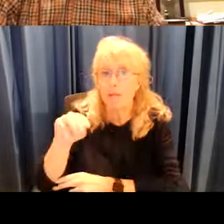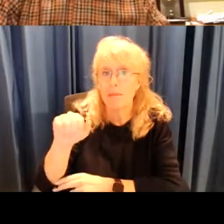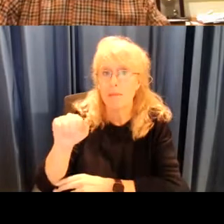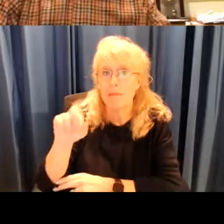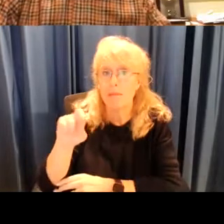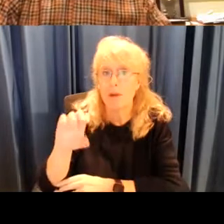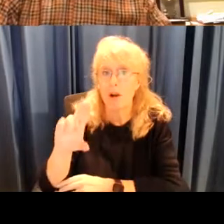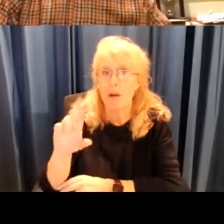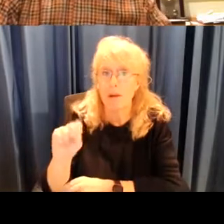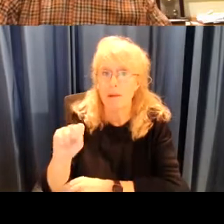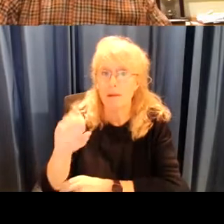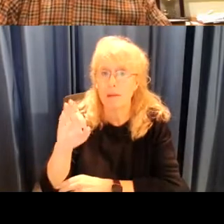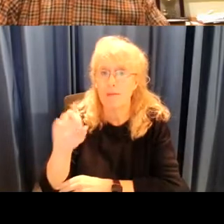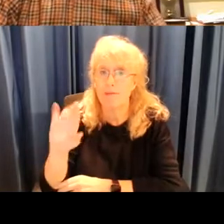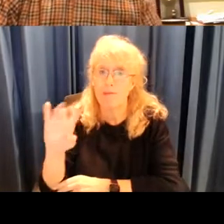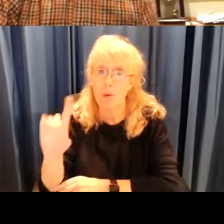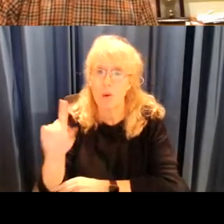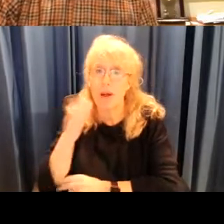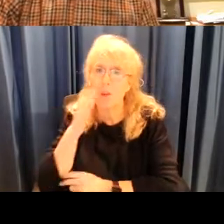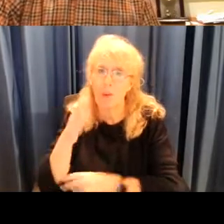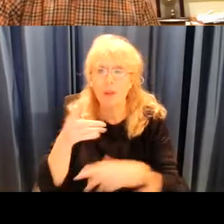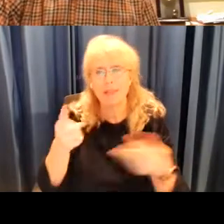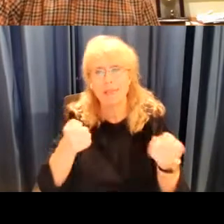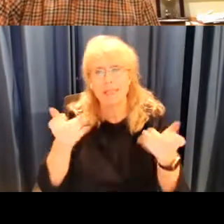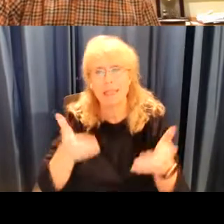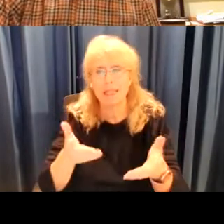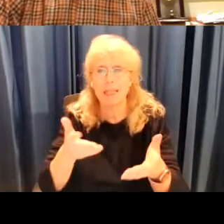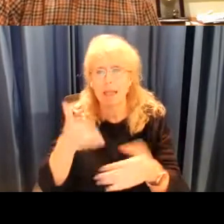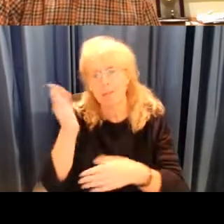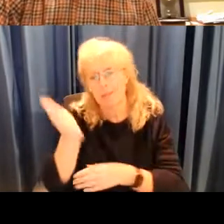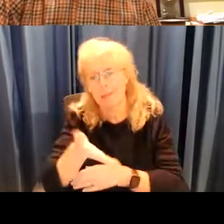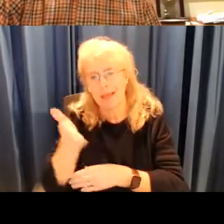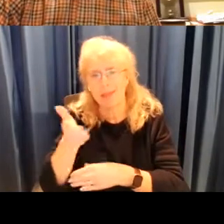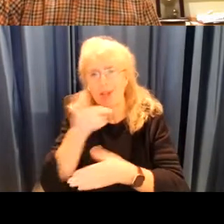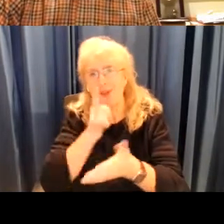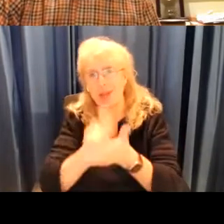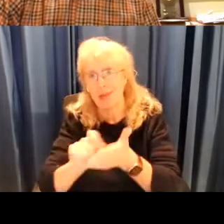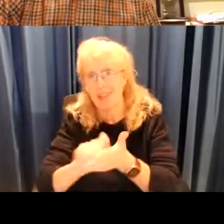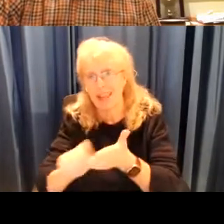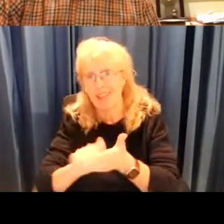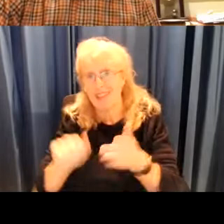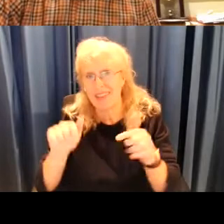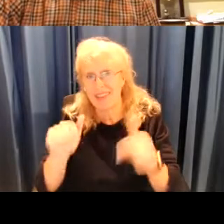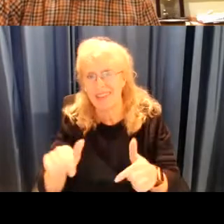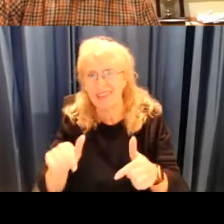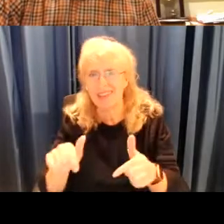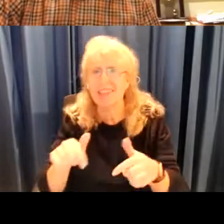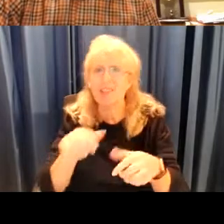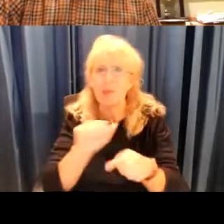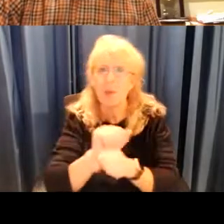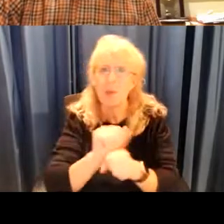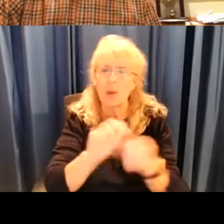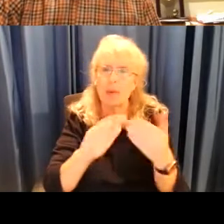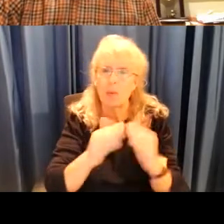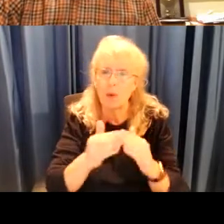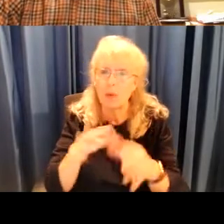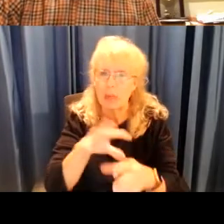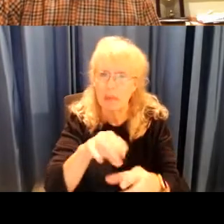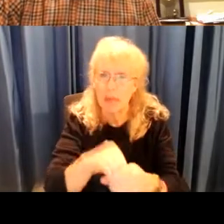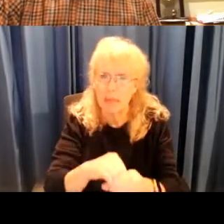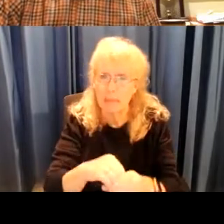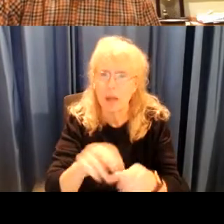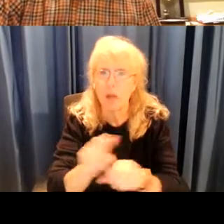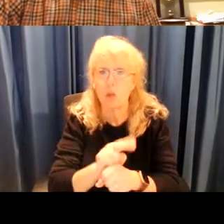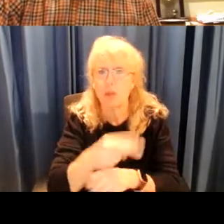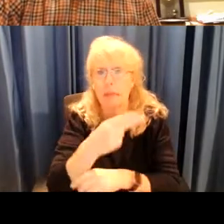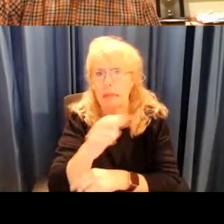facilitator / note taker for this space. I'm a program coordinator with the Office of Equity, Inclusion, and Community Engagement, and I use he and him